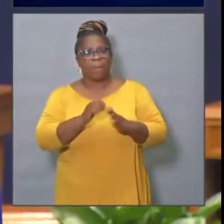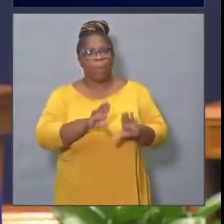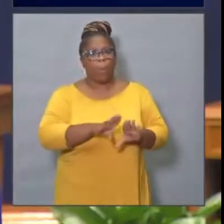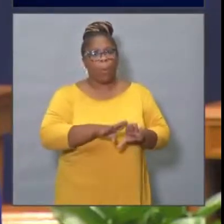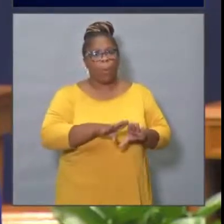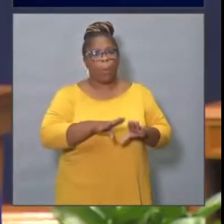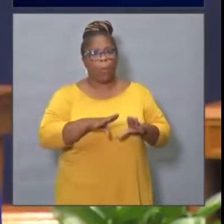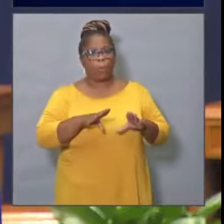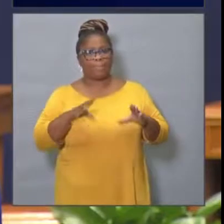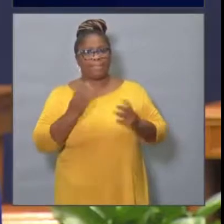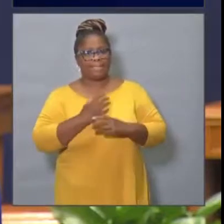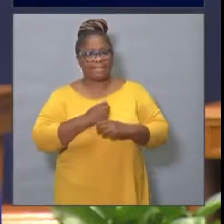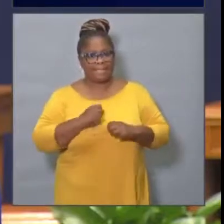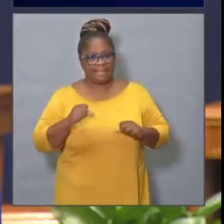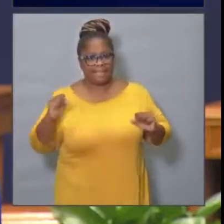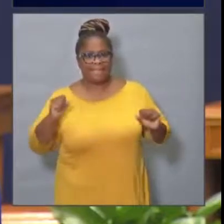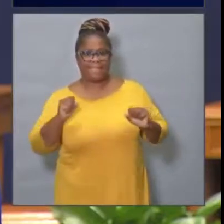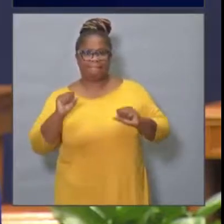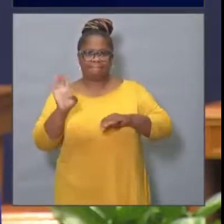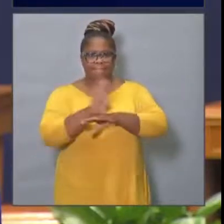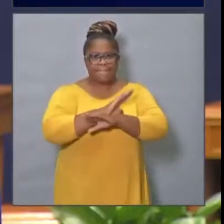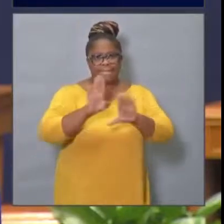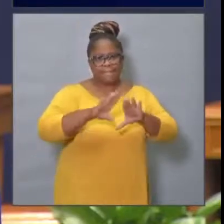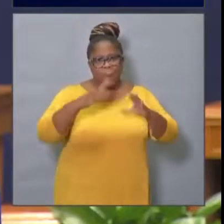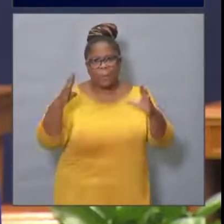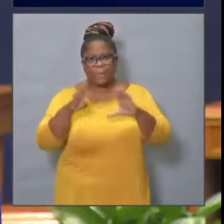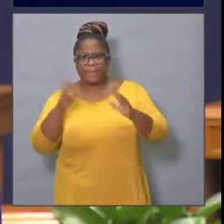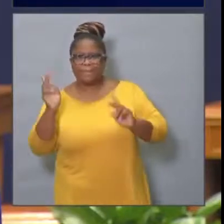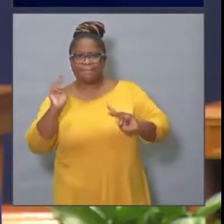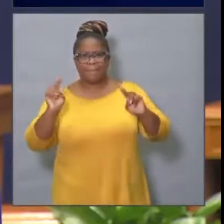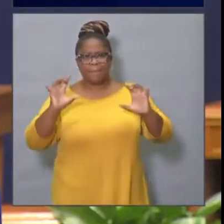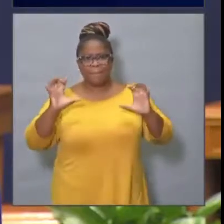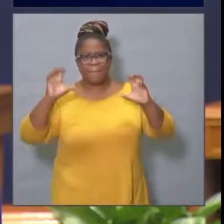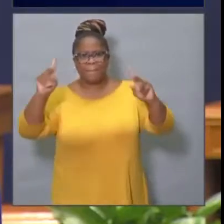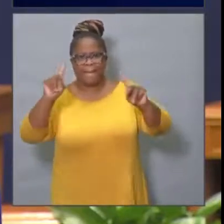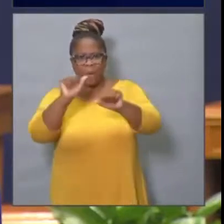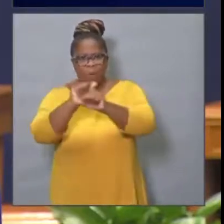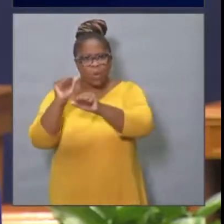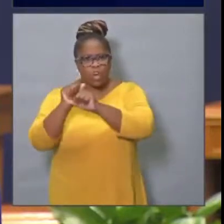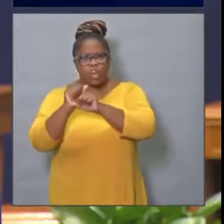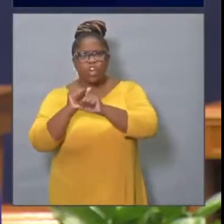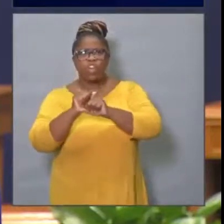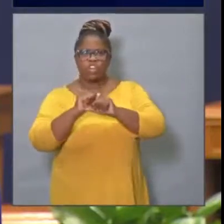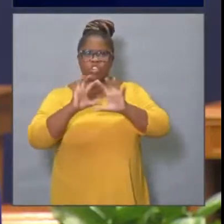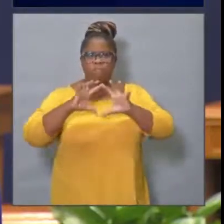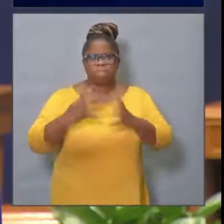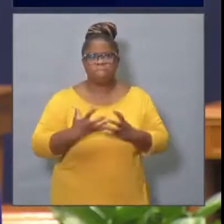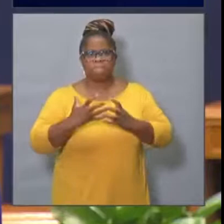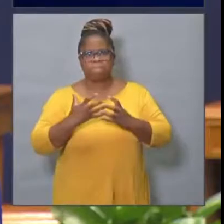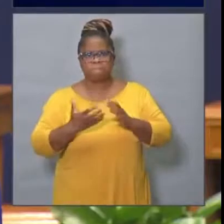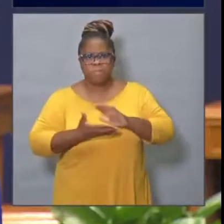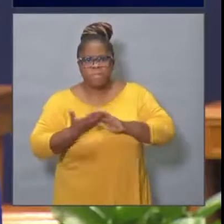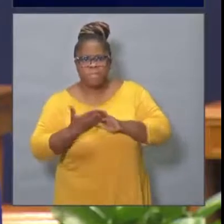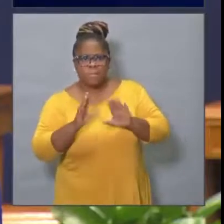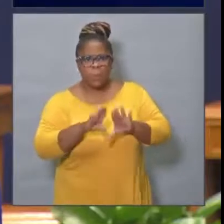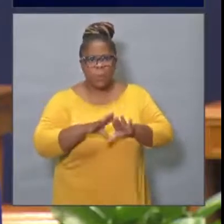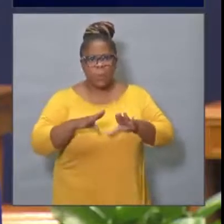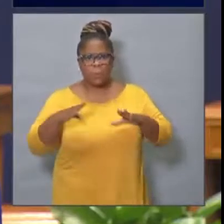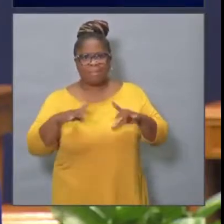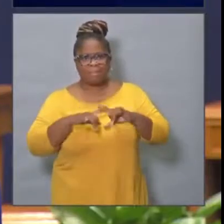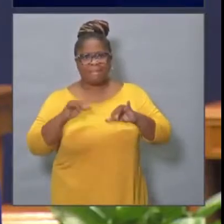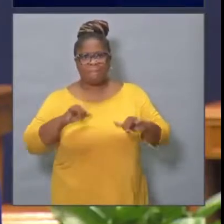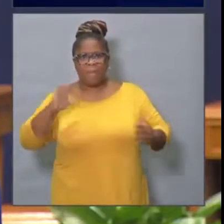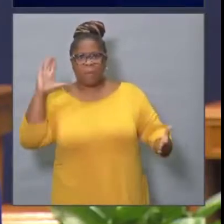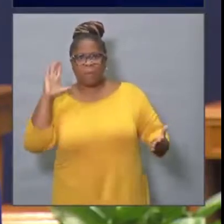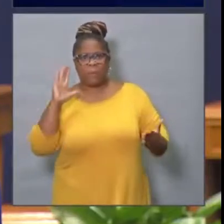allow us to get back the businesses going, get people back to work, to try to reopen society, but do it in a way that controls the virus